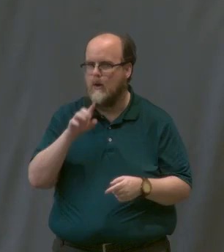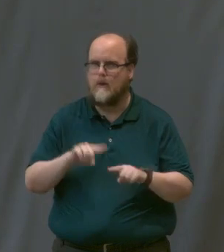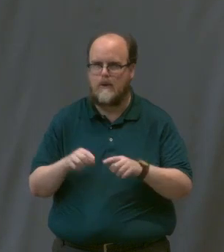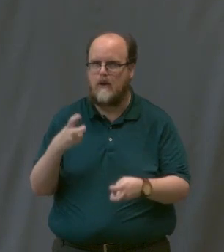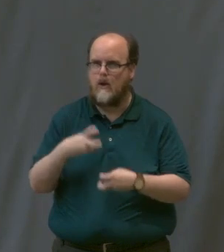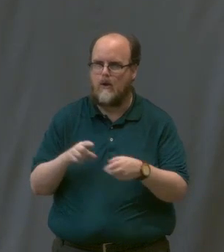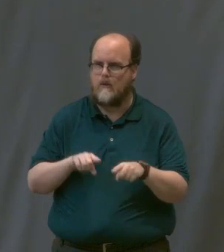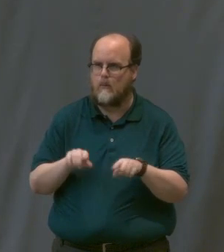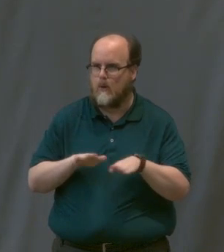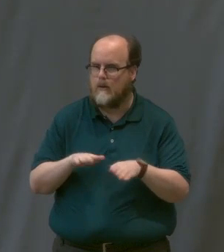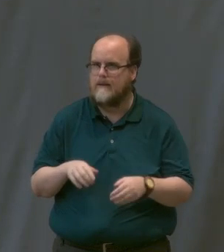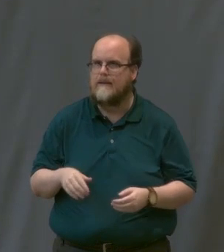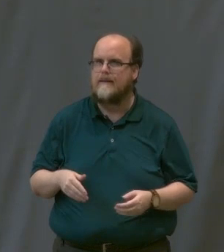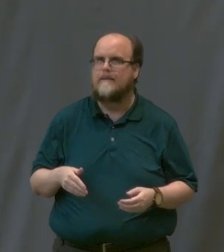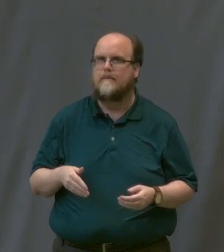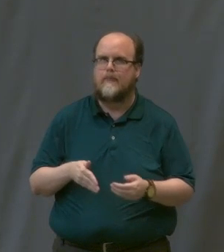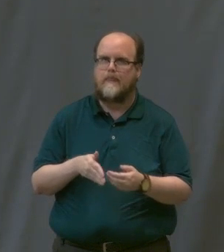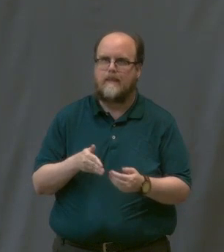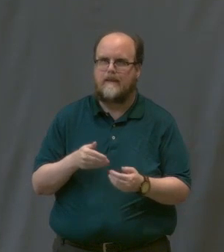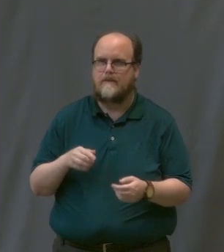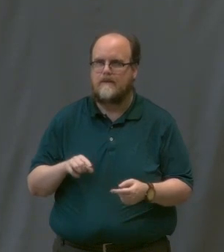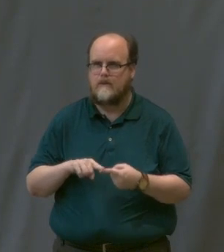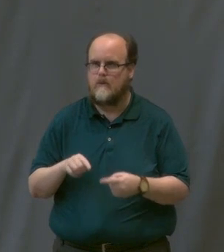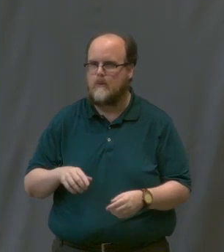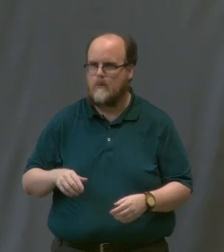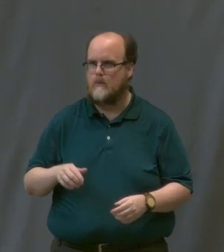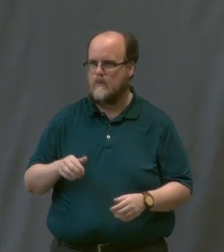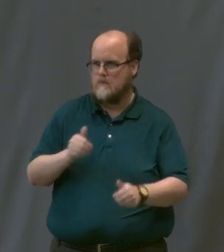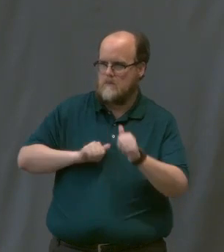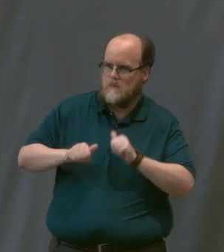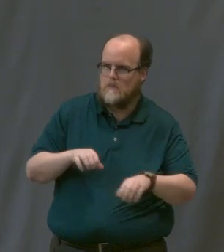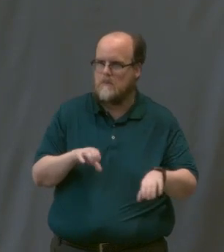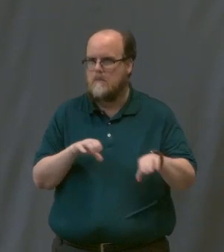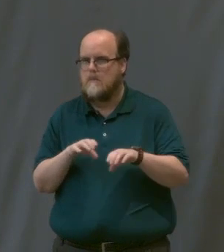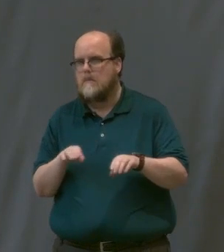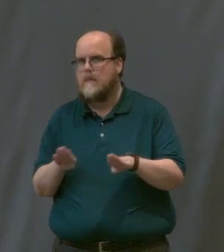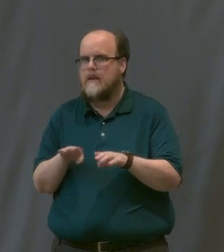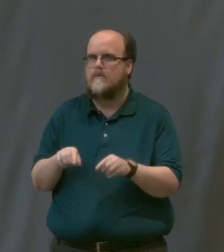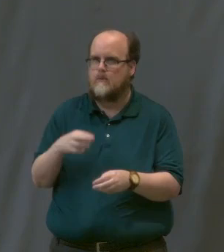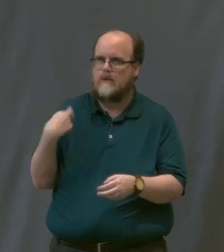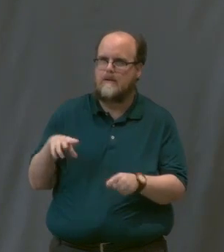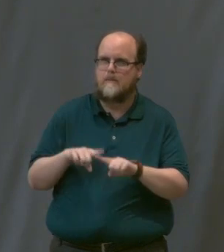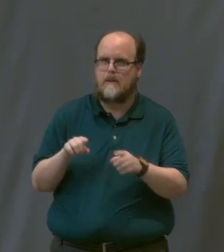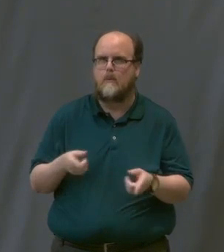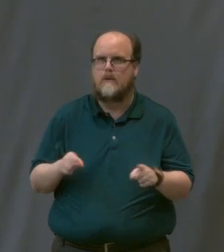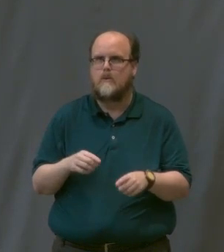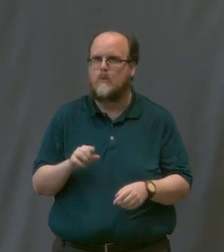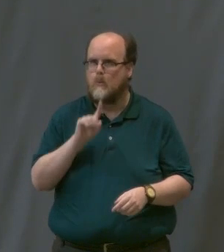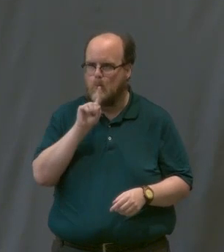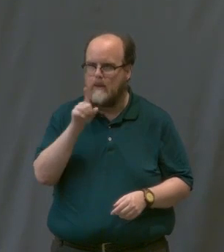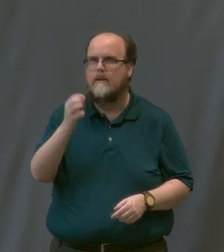walk it. It's easy to talk and act religious, but once you actually digest what the gospel requires of